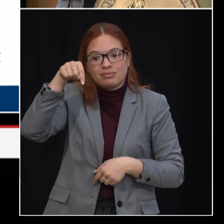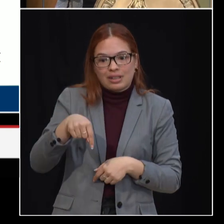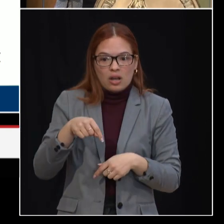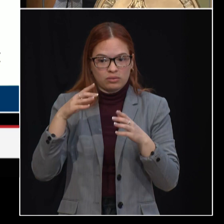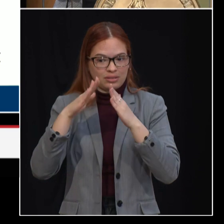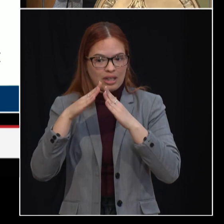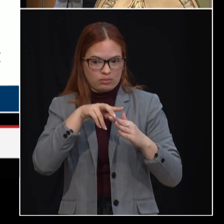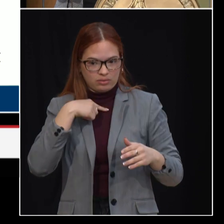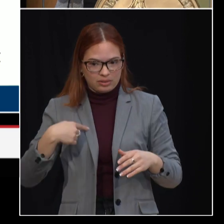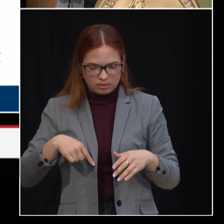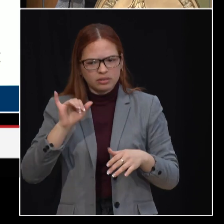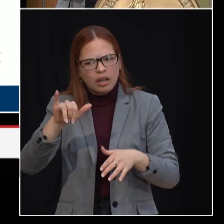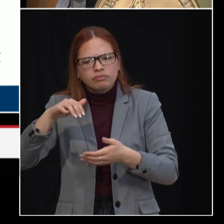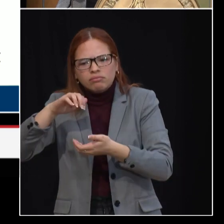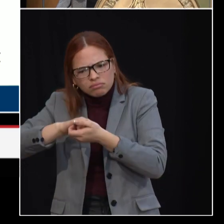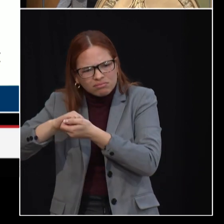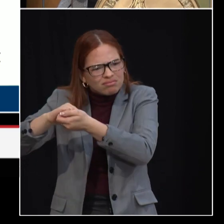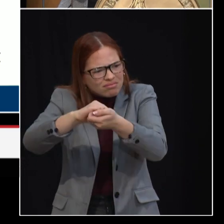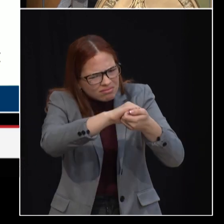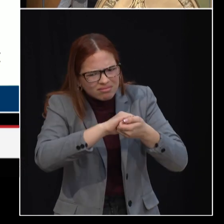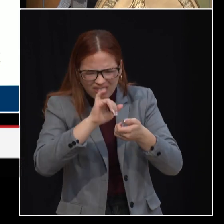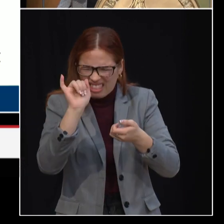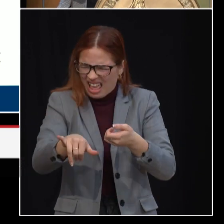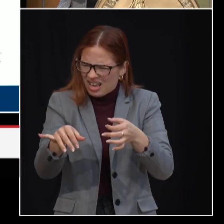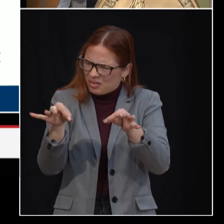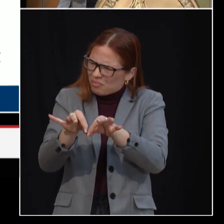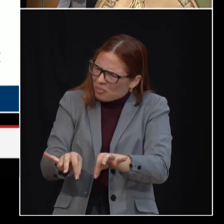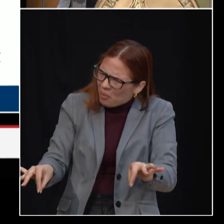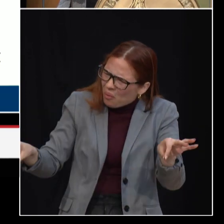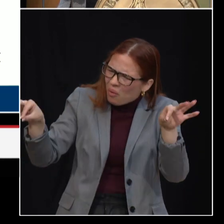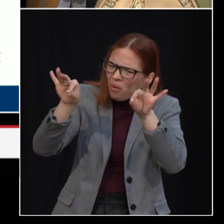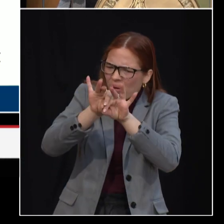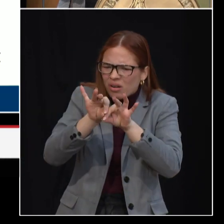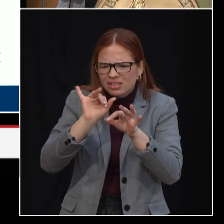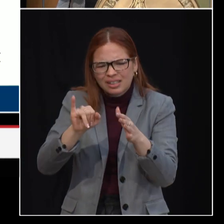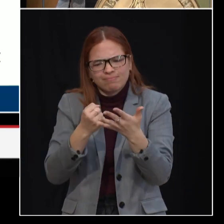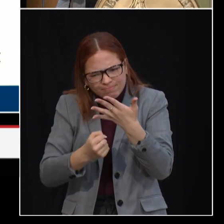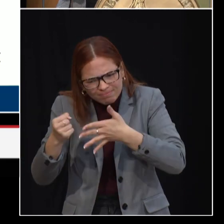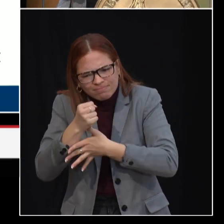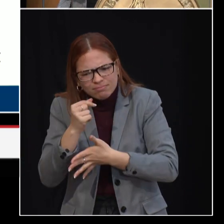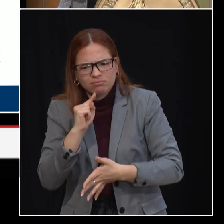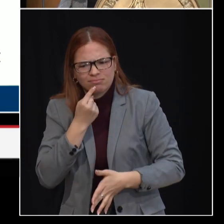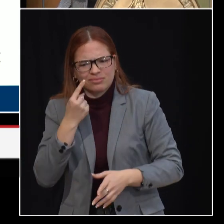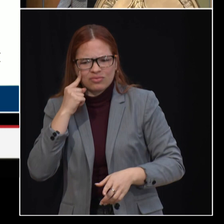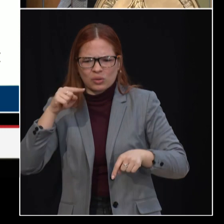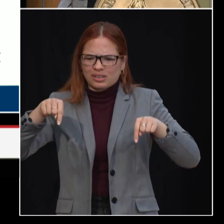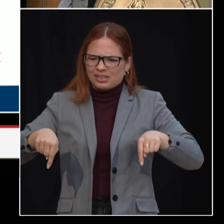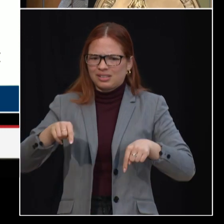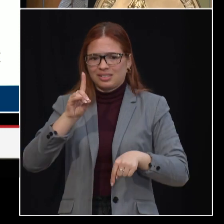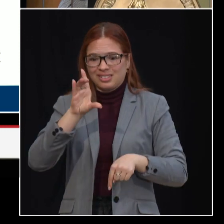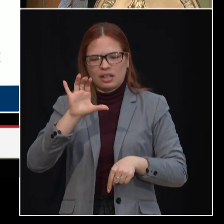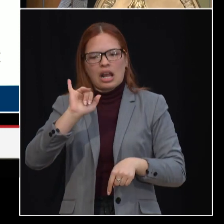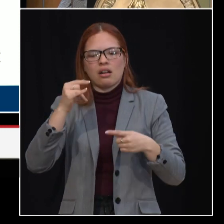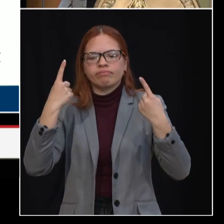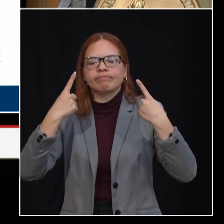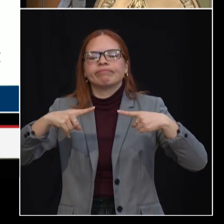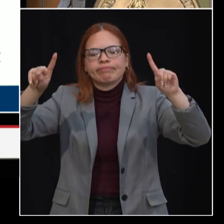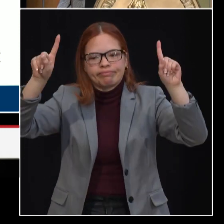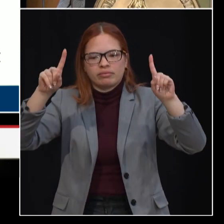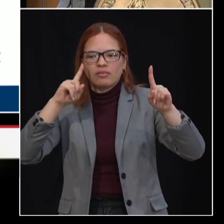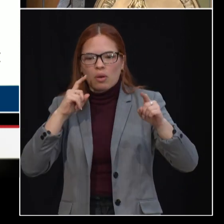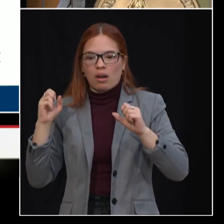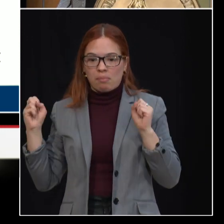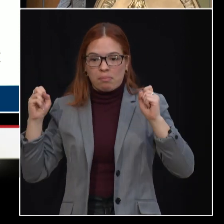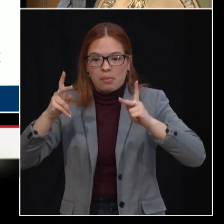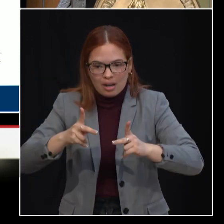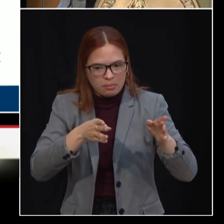and our strategic partnerships are critical to the success of our city and Mayor Bowser's comeback plan. So we want to thank the chapter of